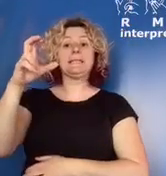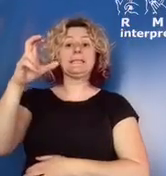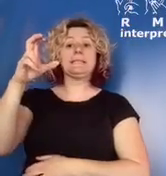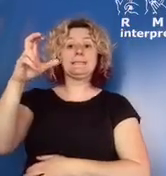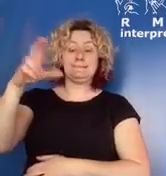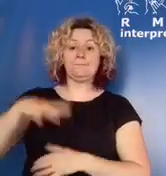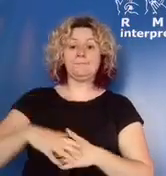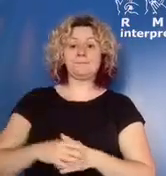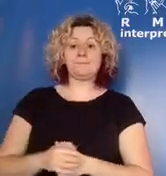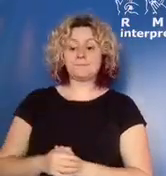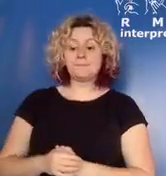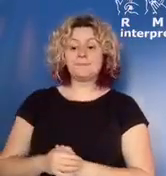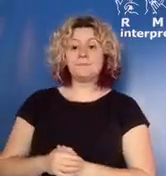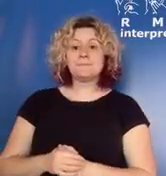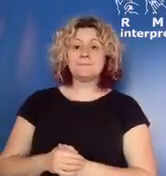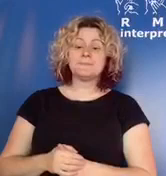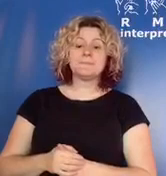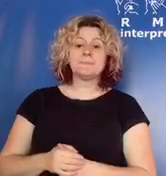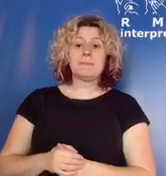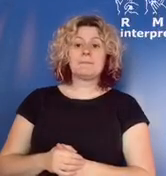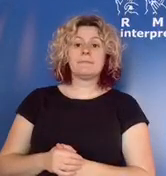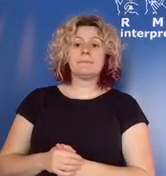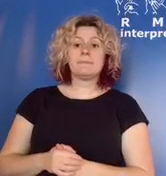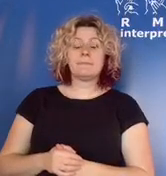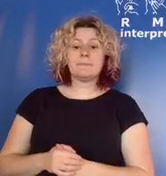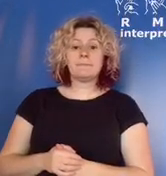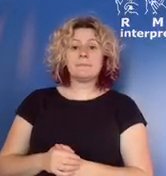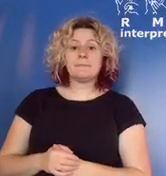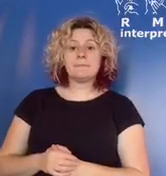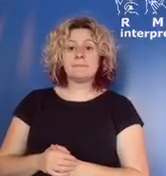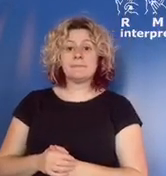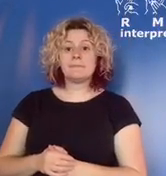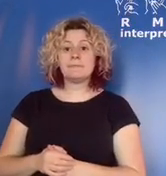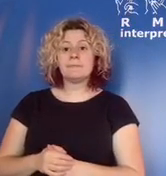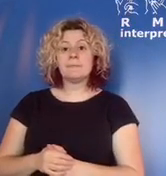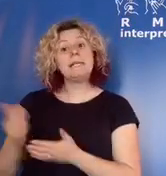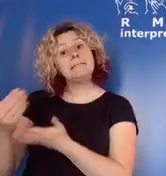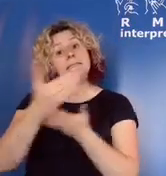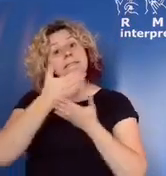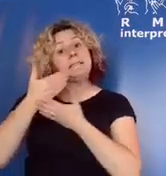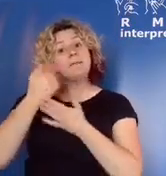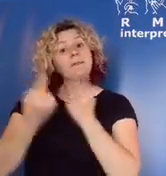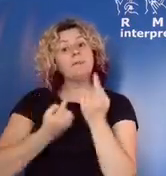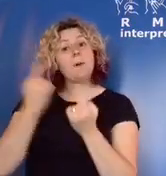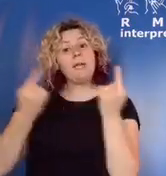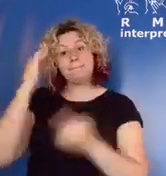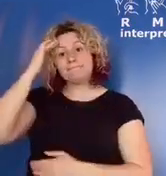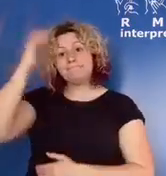Inverclyde. Stay safe, everyone.